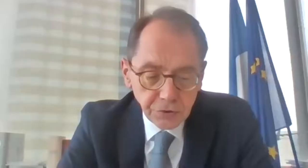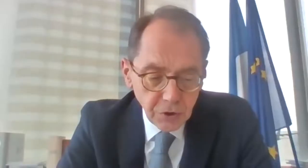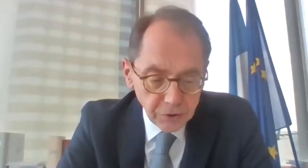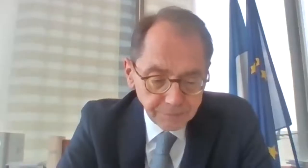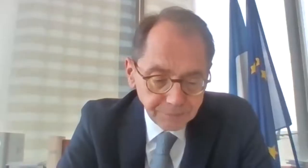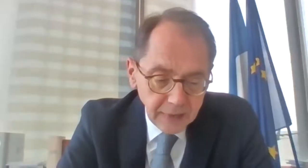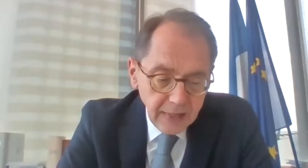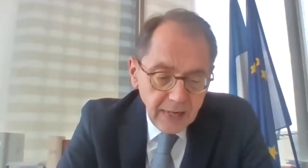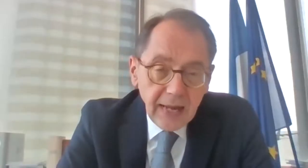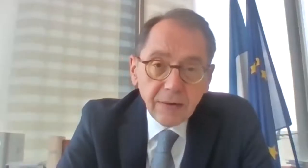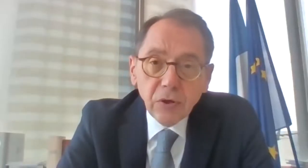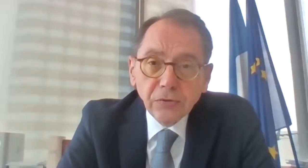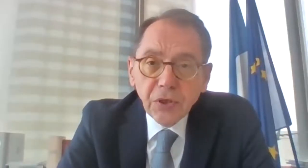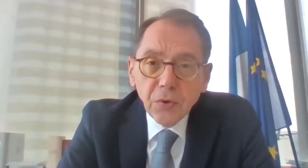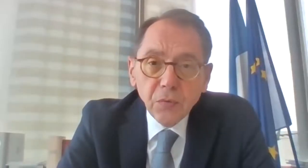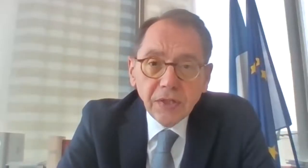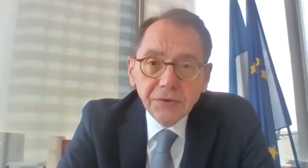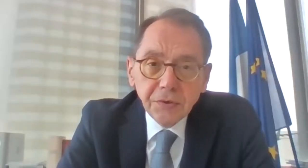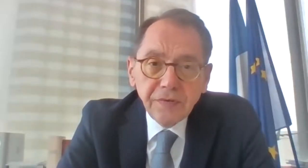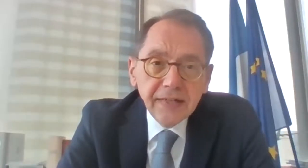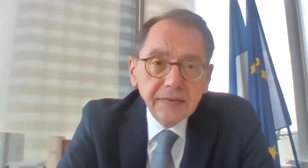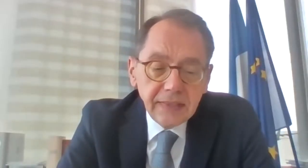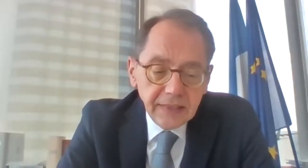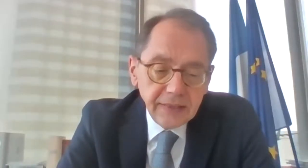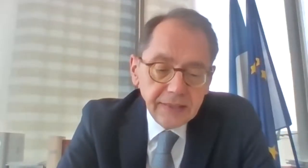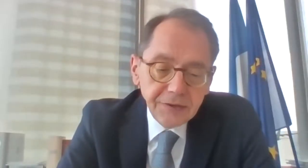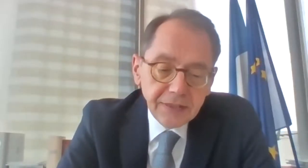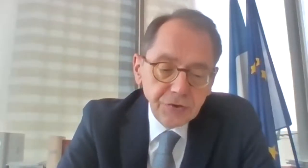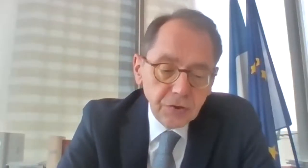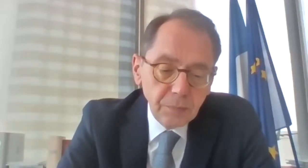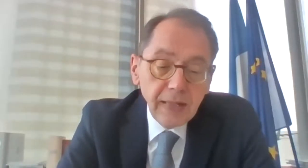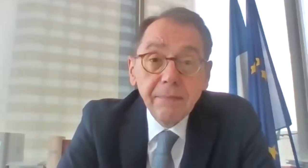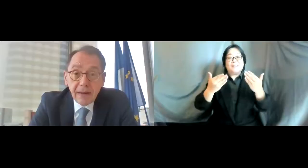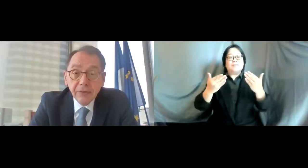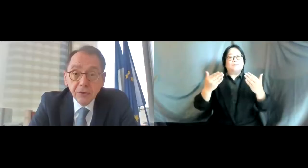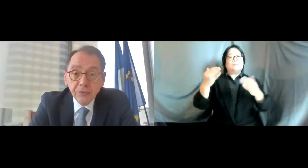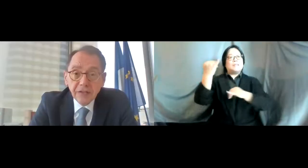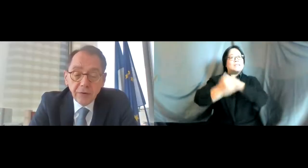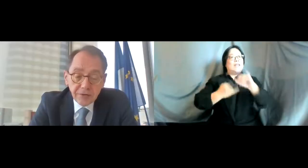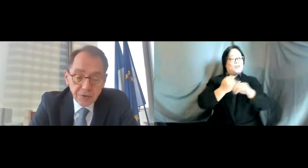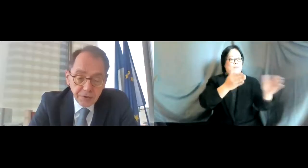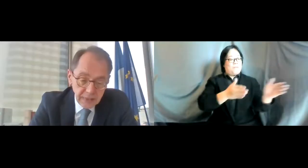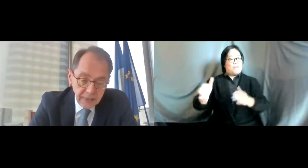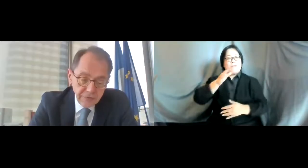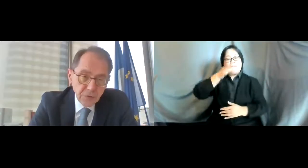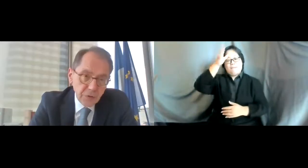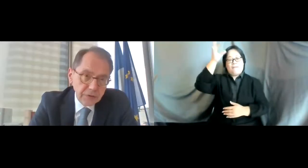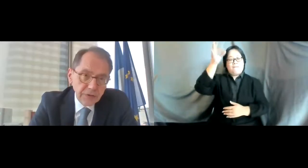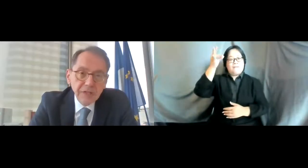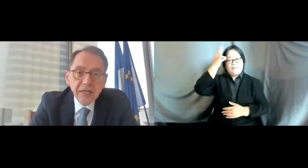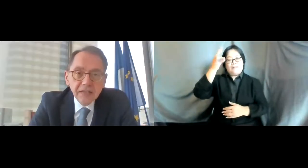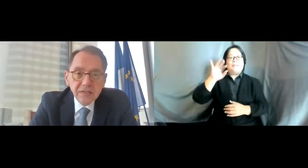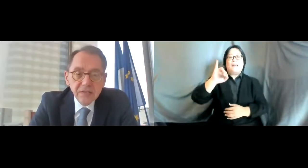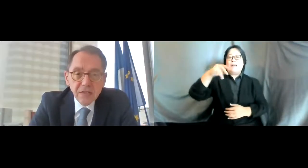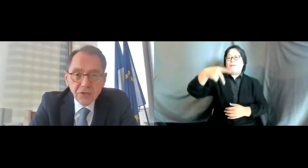afternoon to all i would also want to thank the international planned parenthood federation for